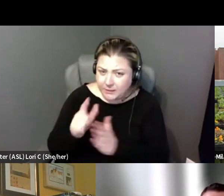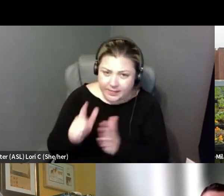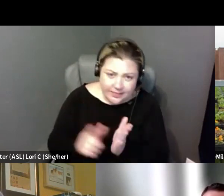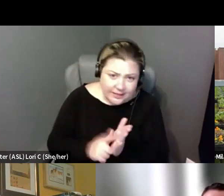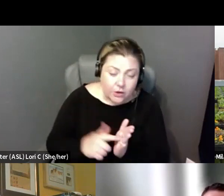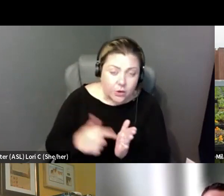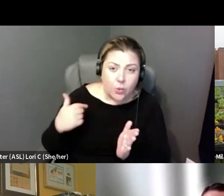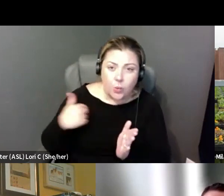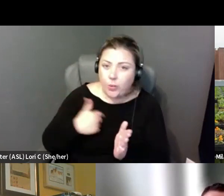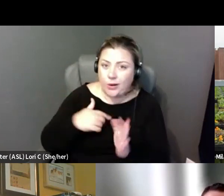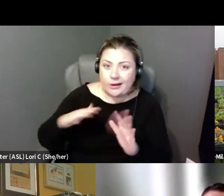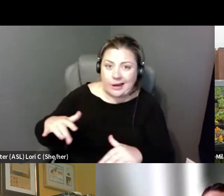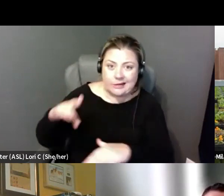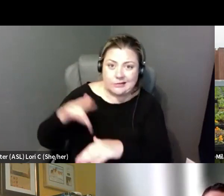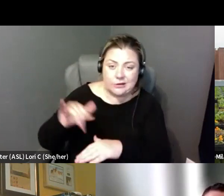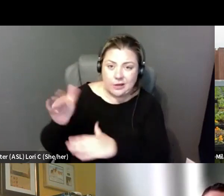legal piece yet.